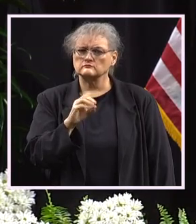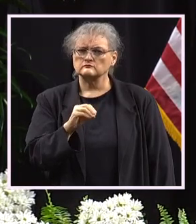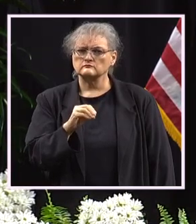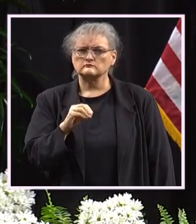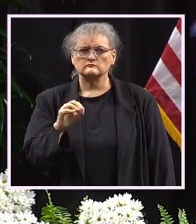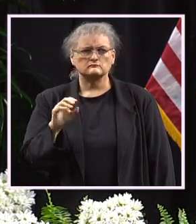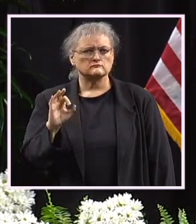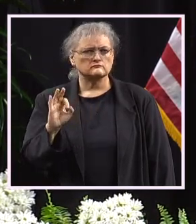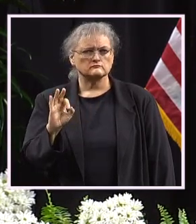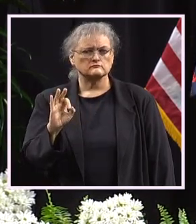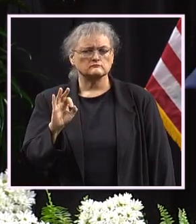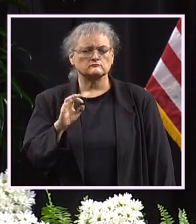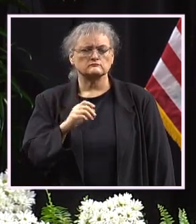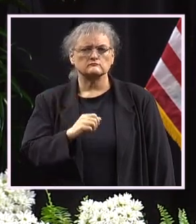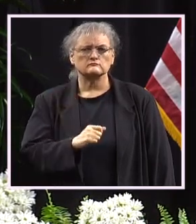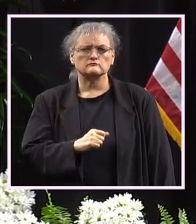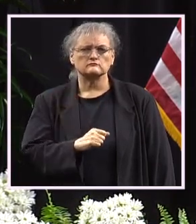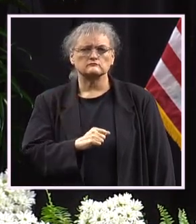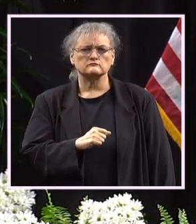Placencio.